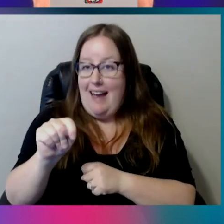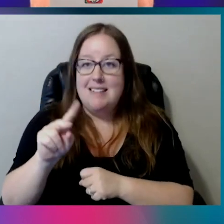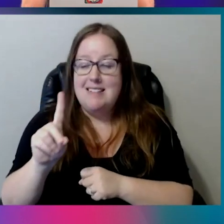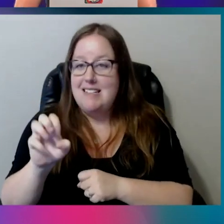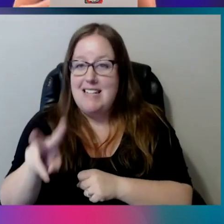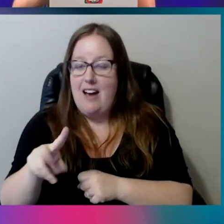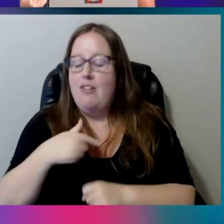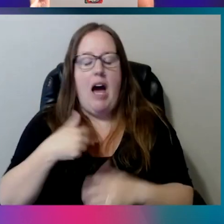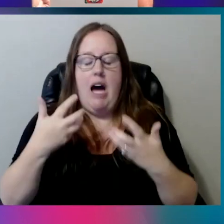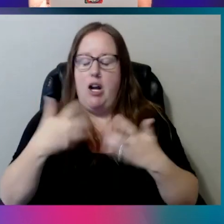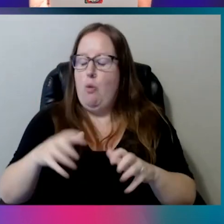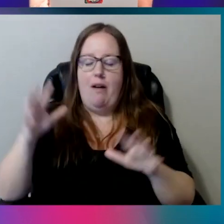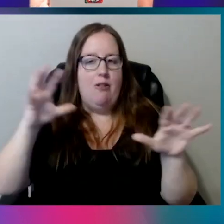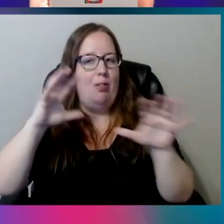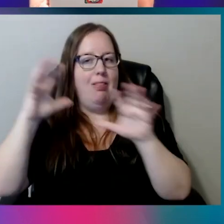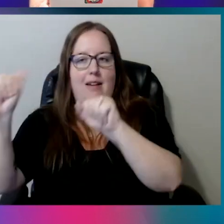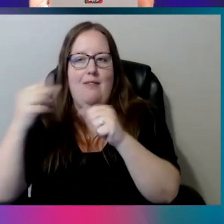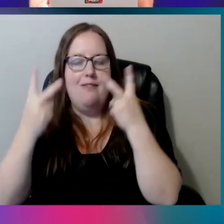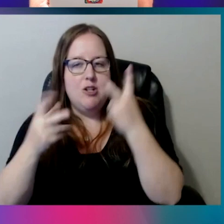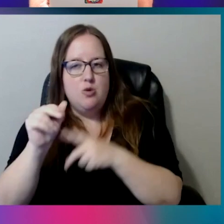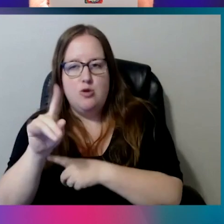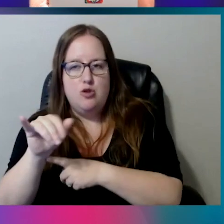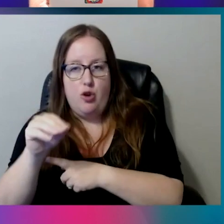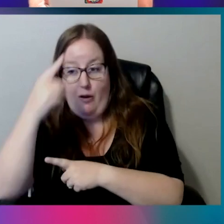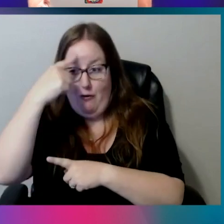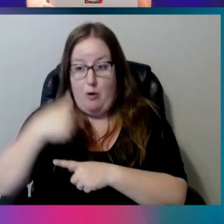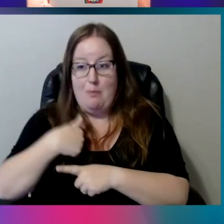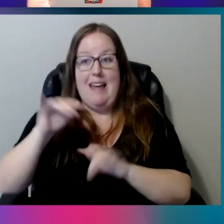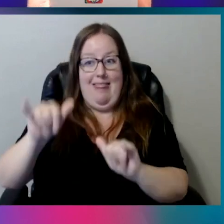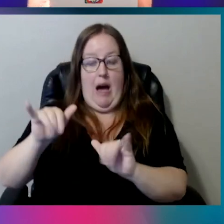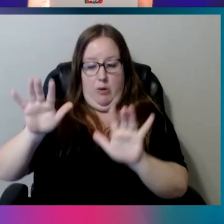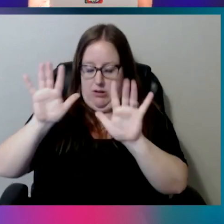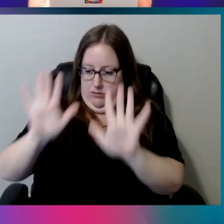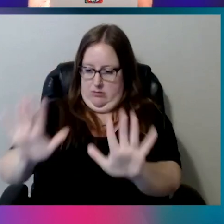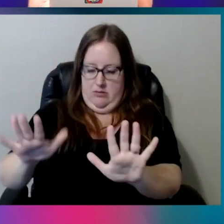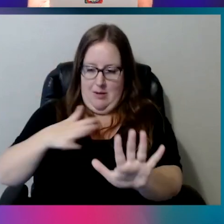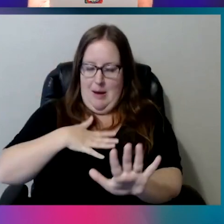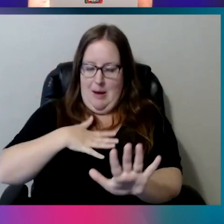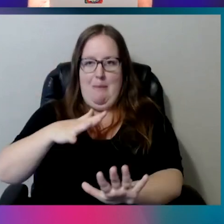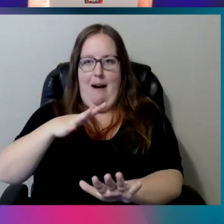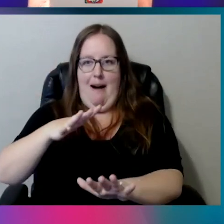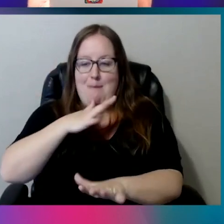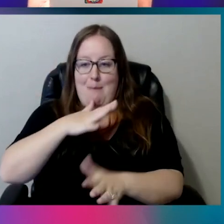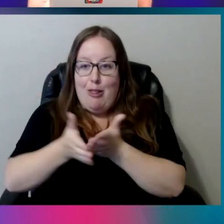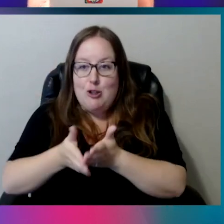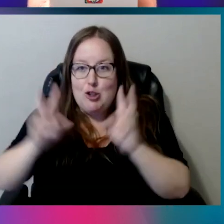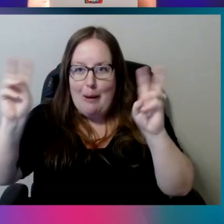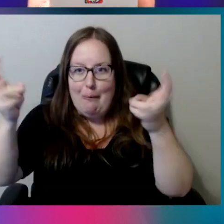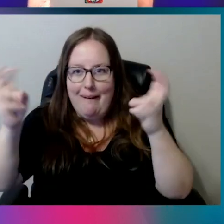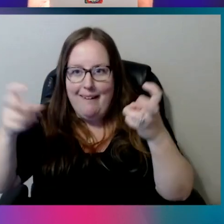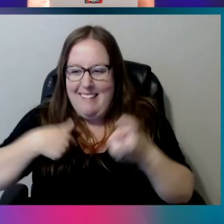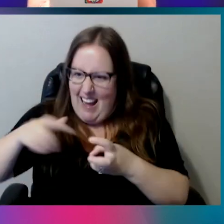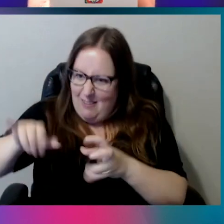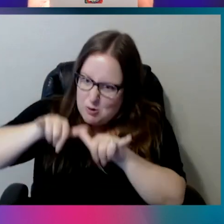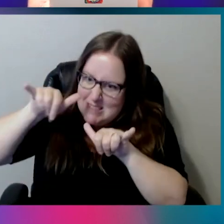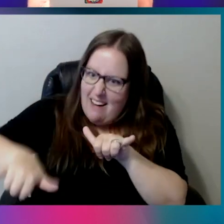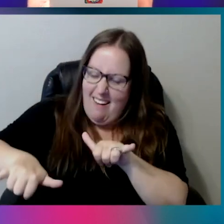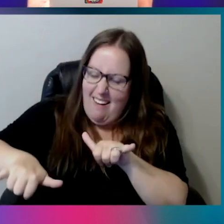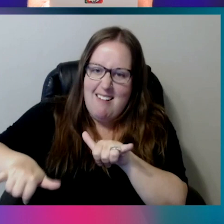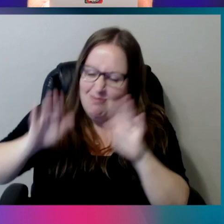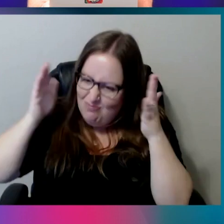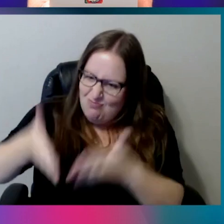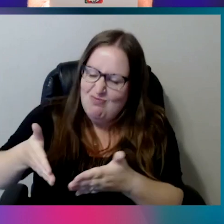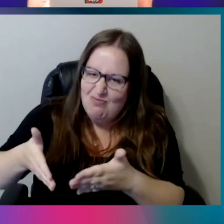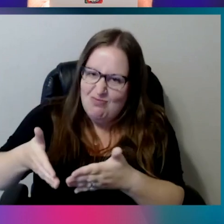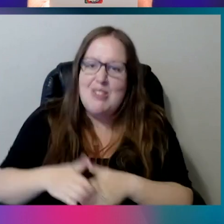Studio. Yeah. That was to me that was the mothership, right? Don't make me leave my mothership. Yes. So, you know, having